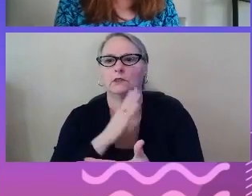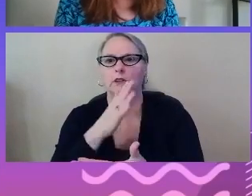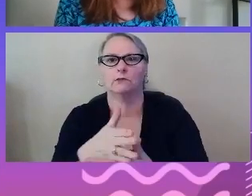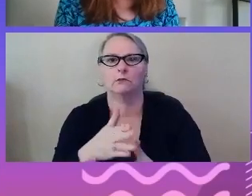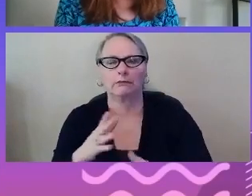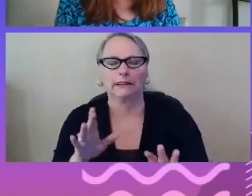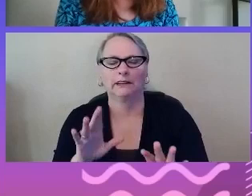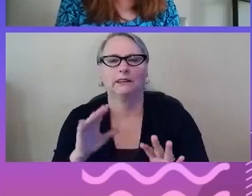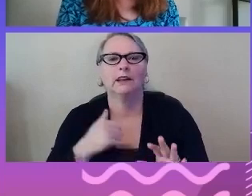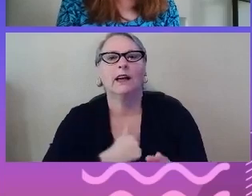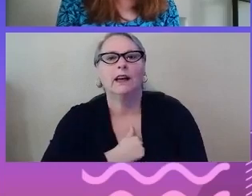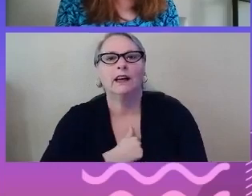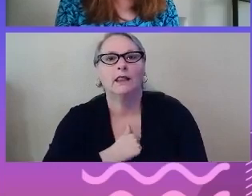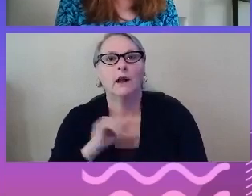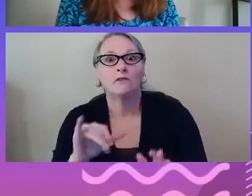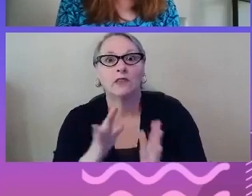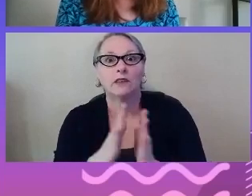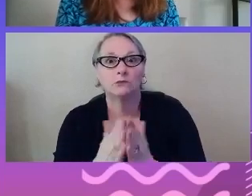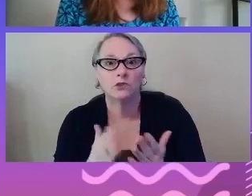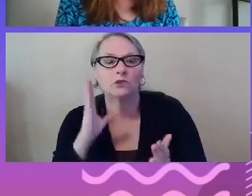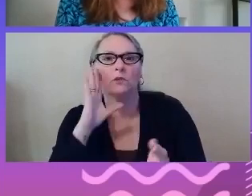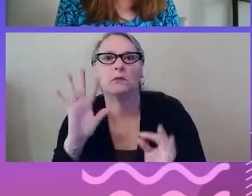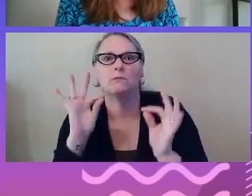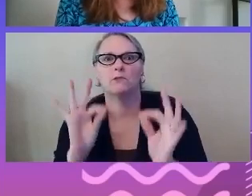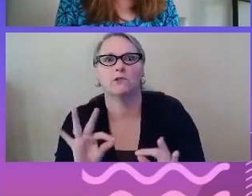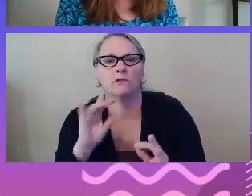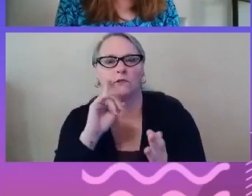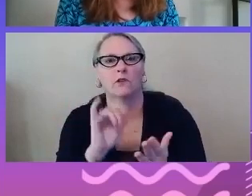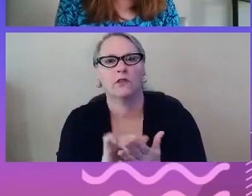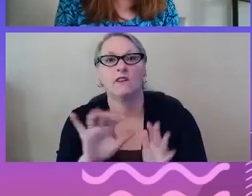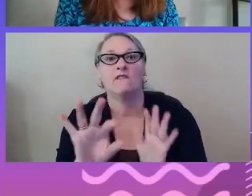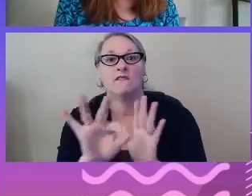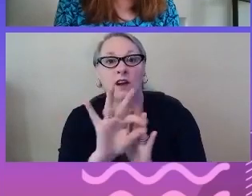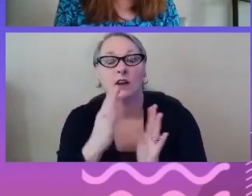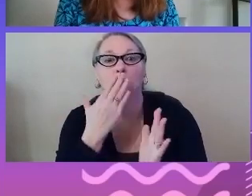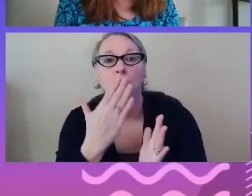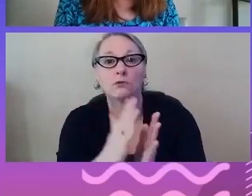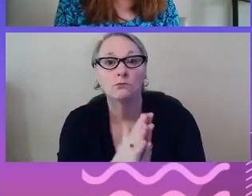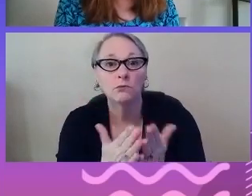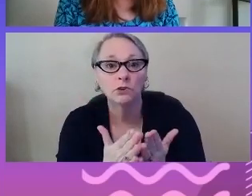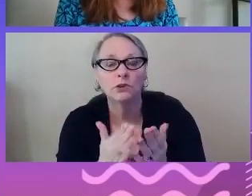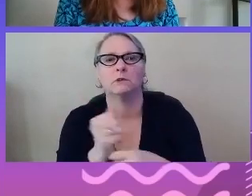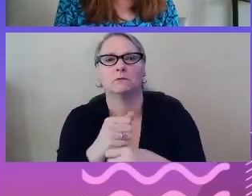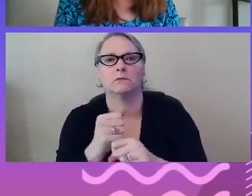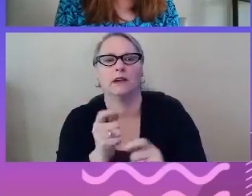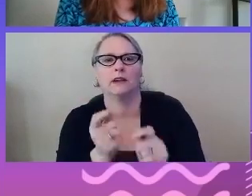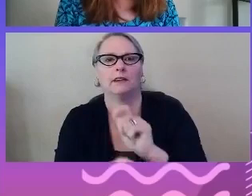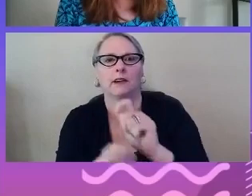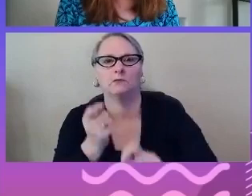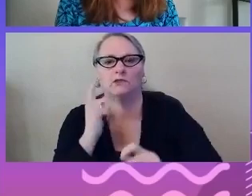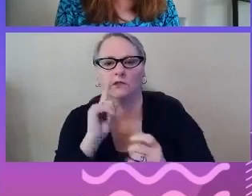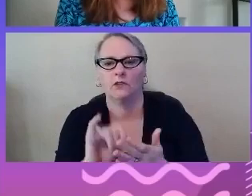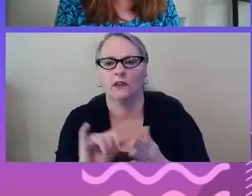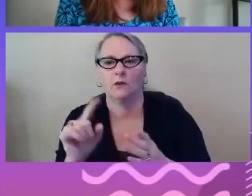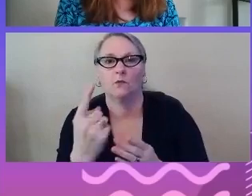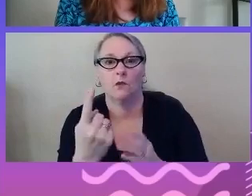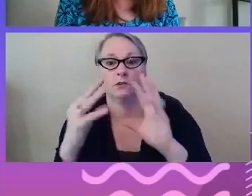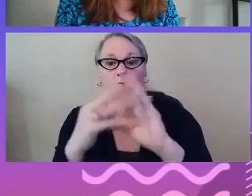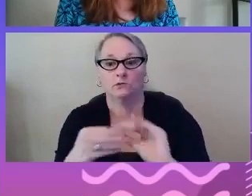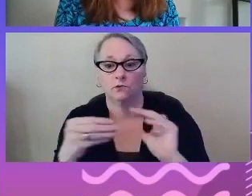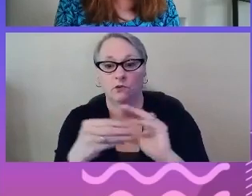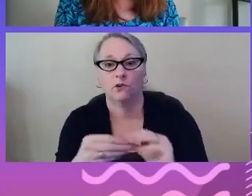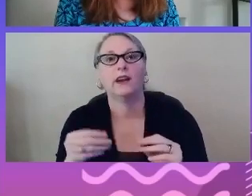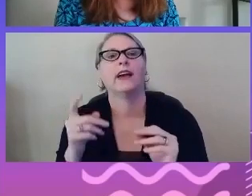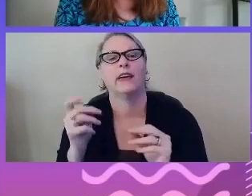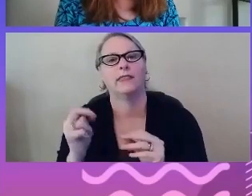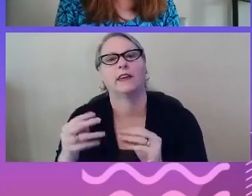for that. So find that book, find that thing, and make those adaptations to that one story, and then slowly add in